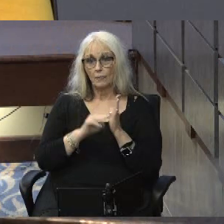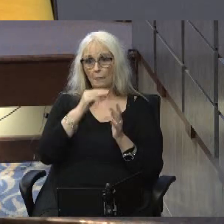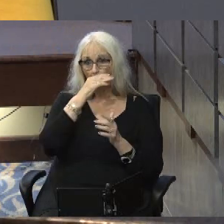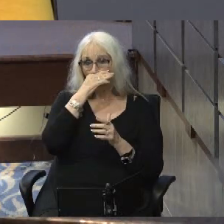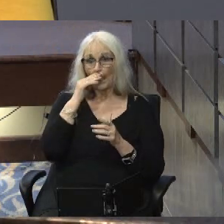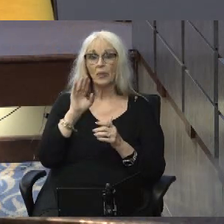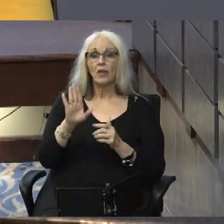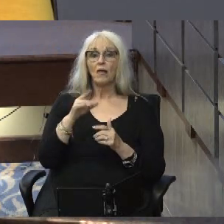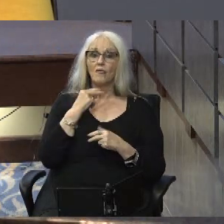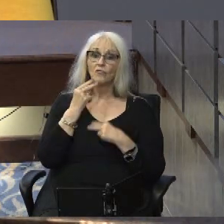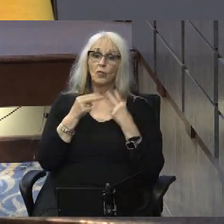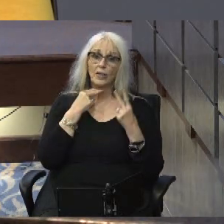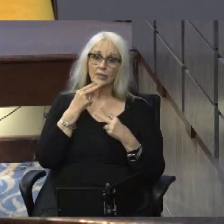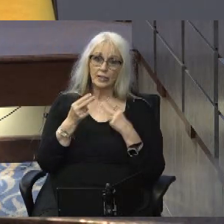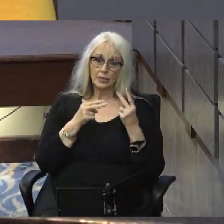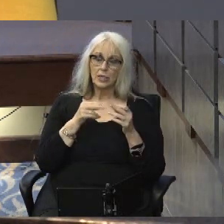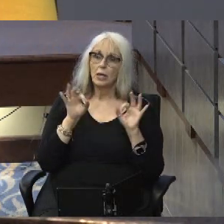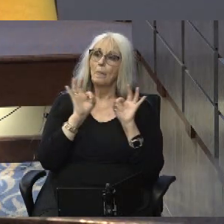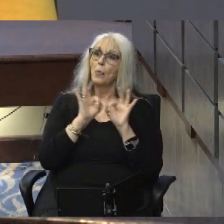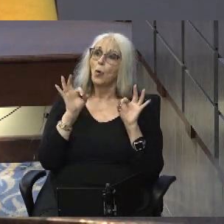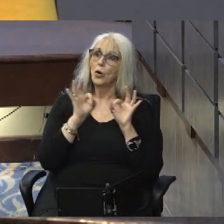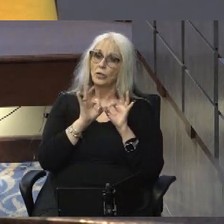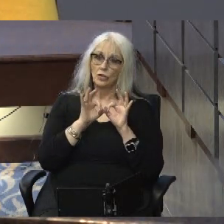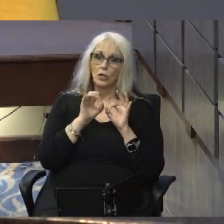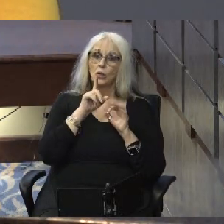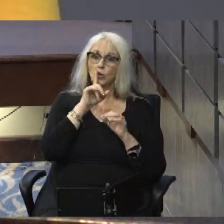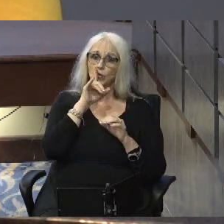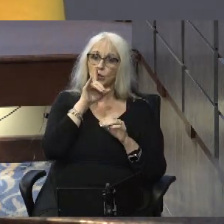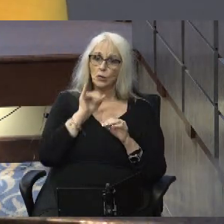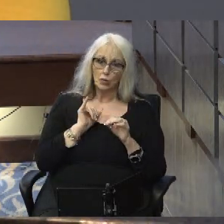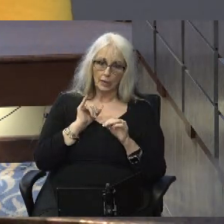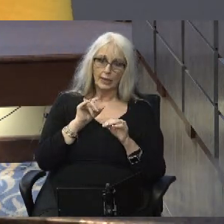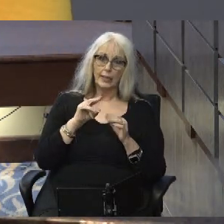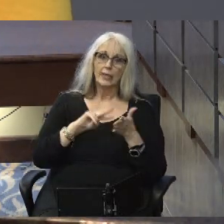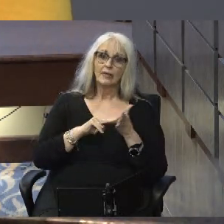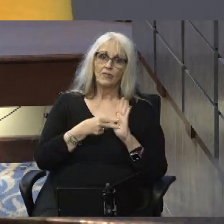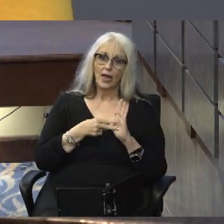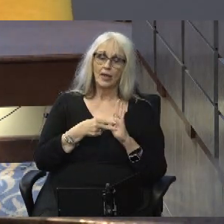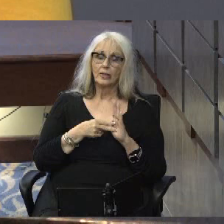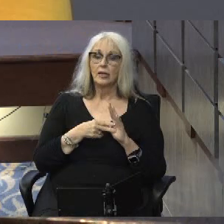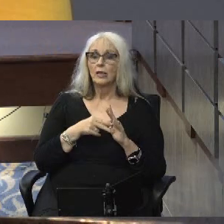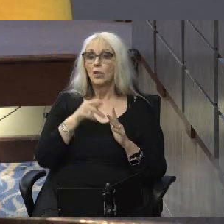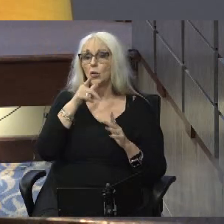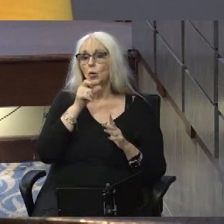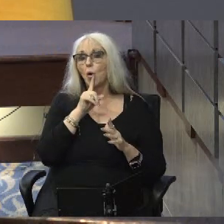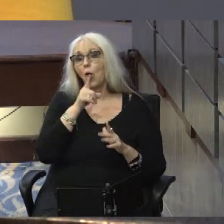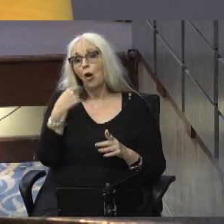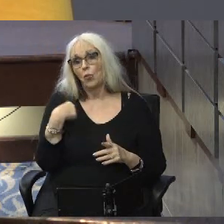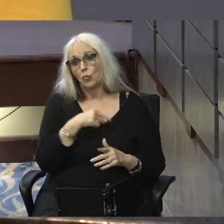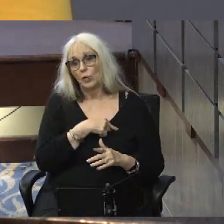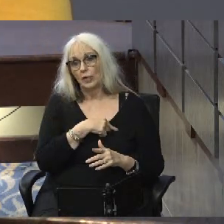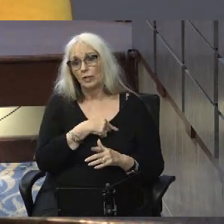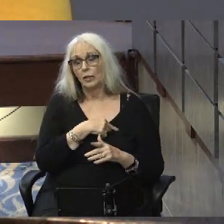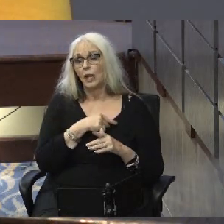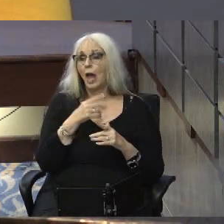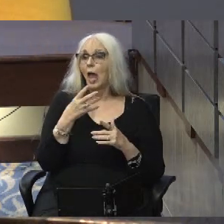is important in truly defining this iteration of who we are. That's the one thing about growing. You